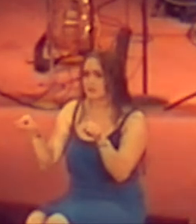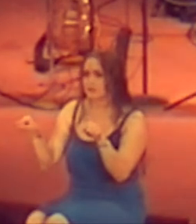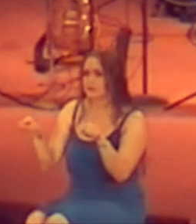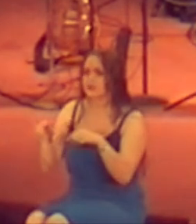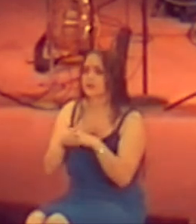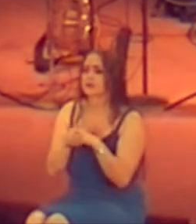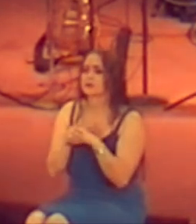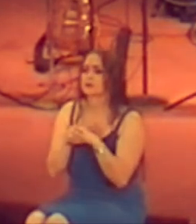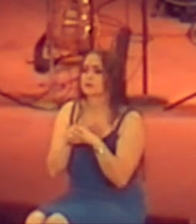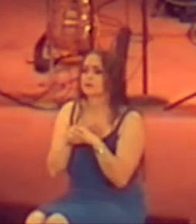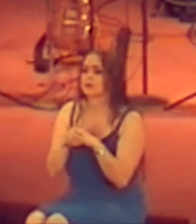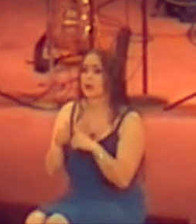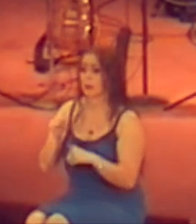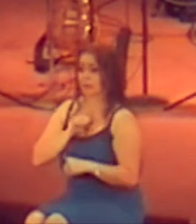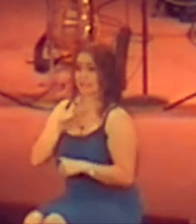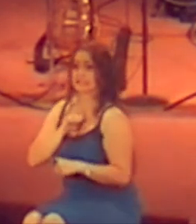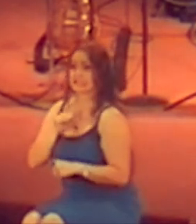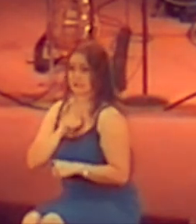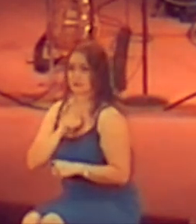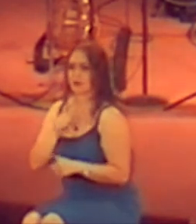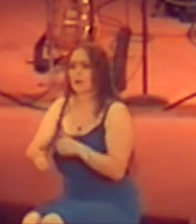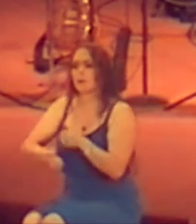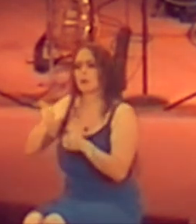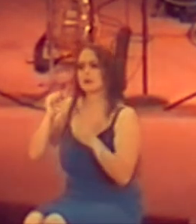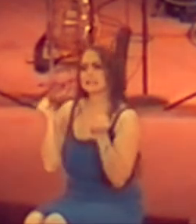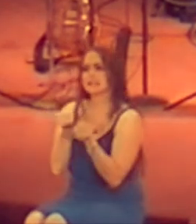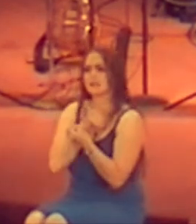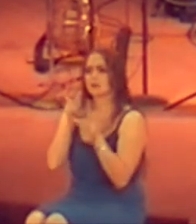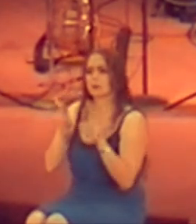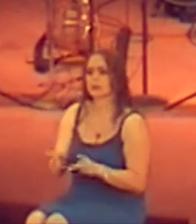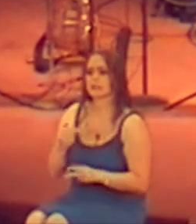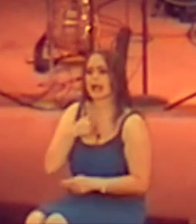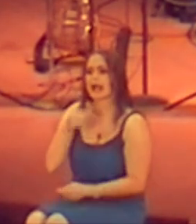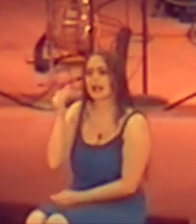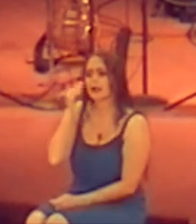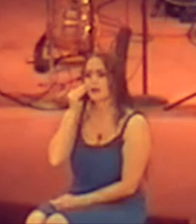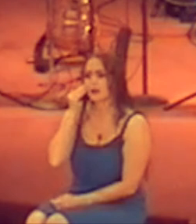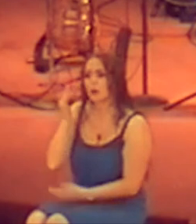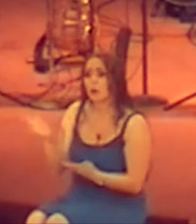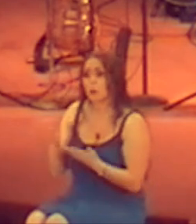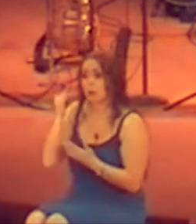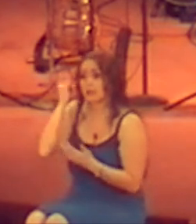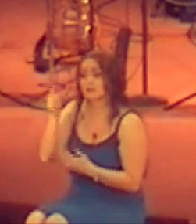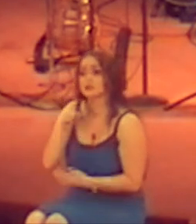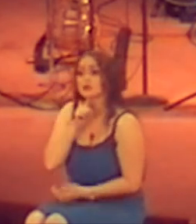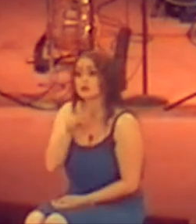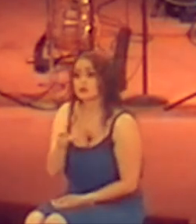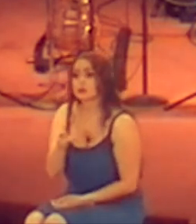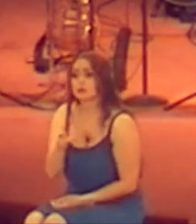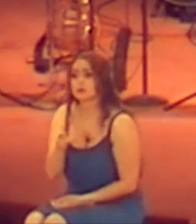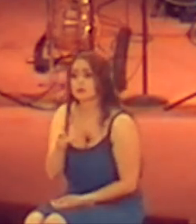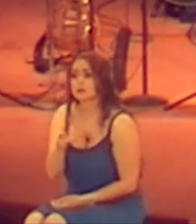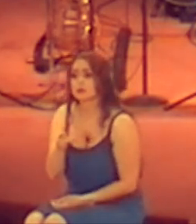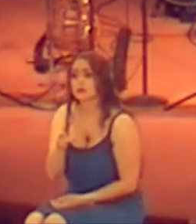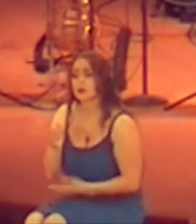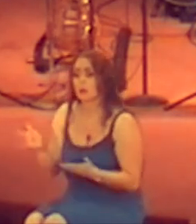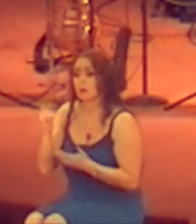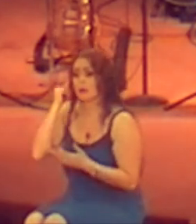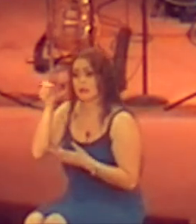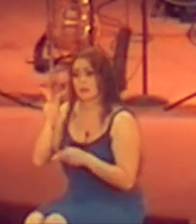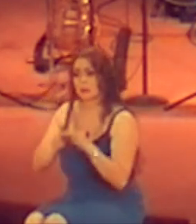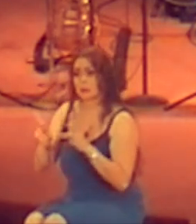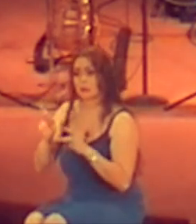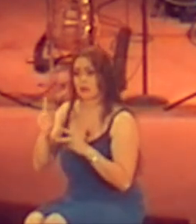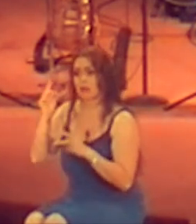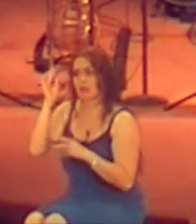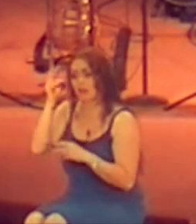blank. Blank, myself is the most loving person I know. What if that statement became true? What if when people thought about our